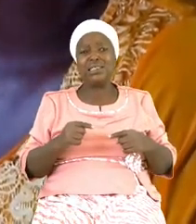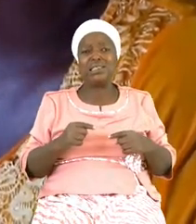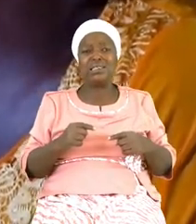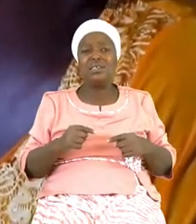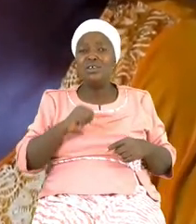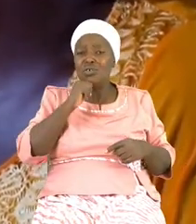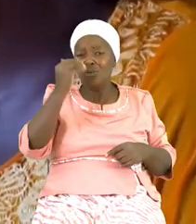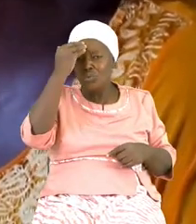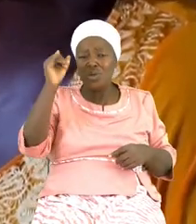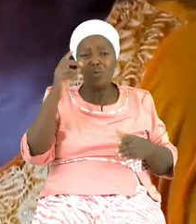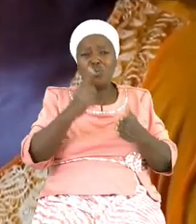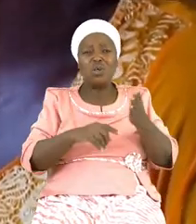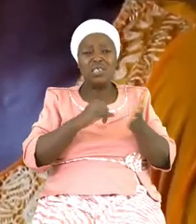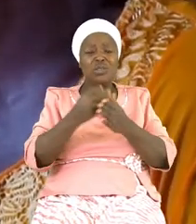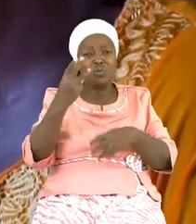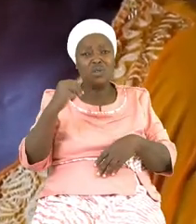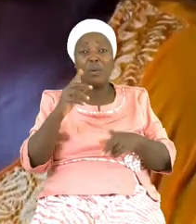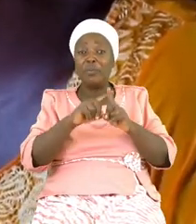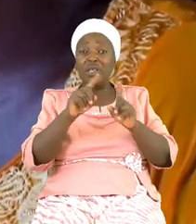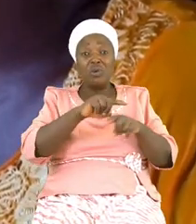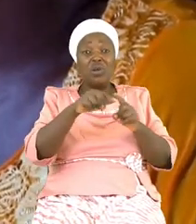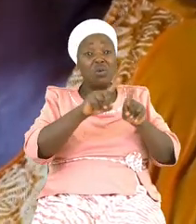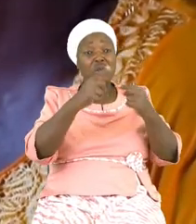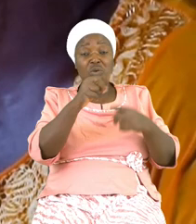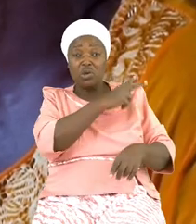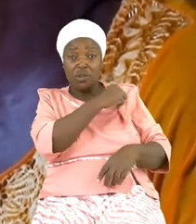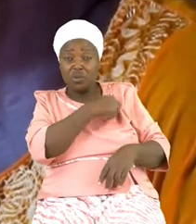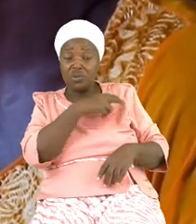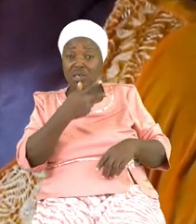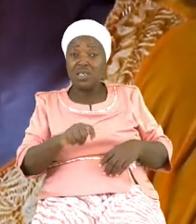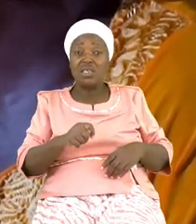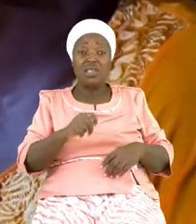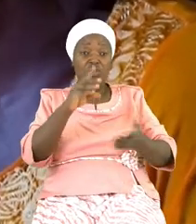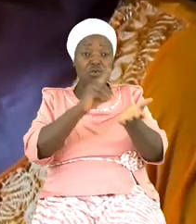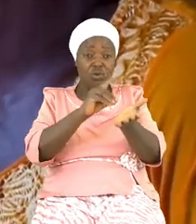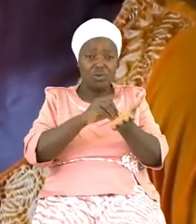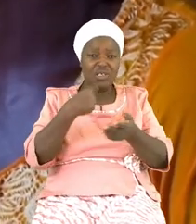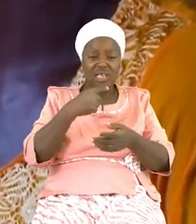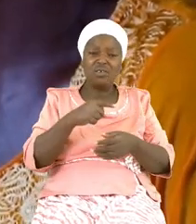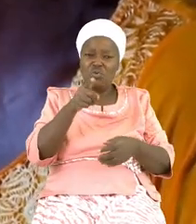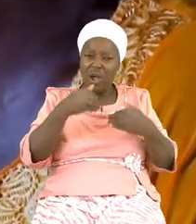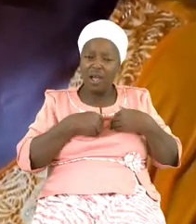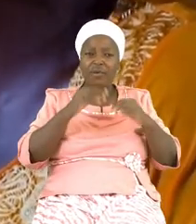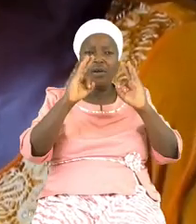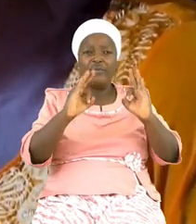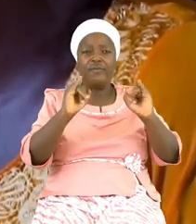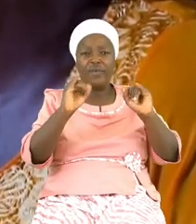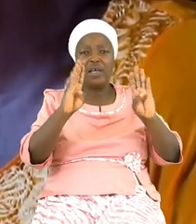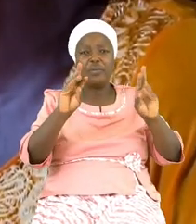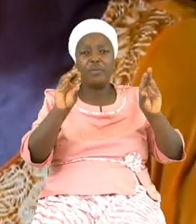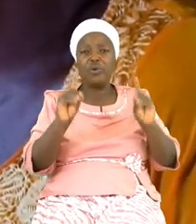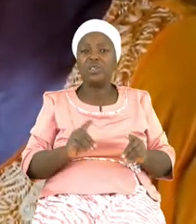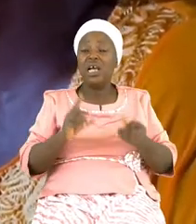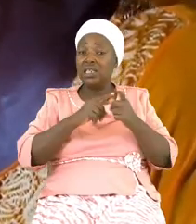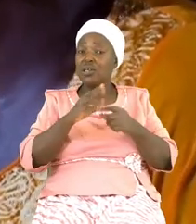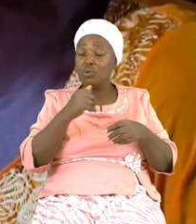When I went to the hospital, the doctor diagnosed fibroid and I was booked for operation. But it